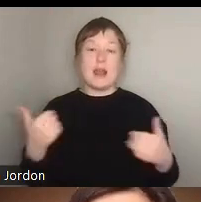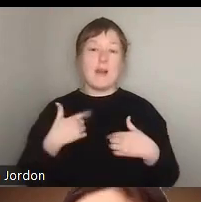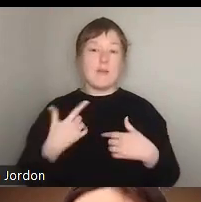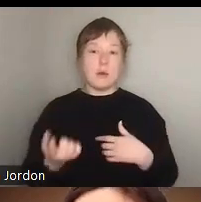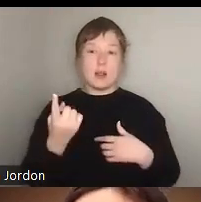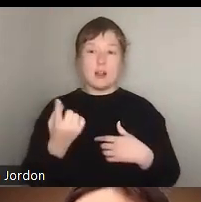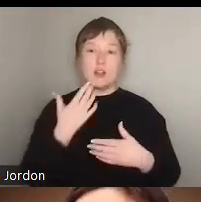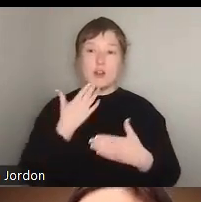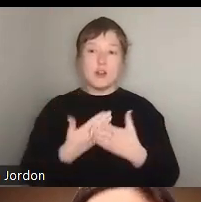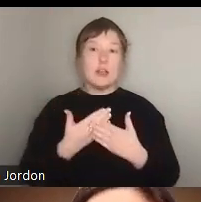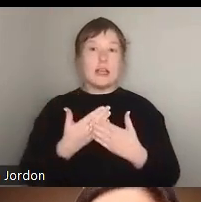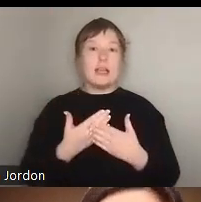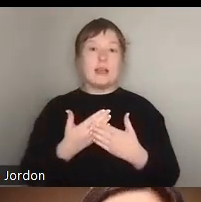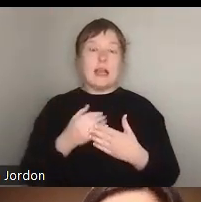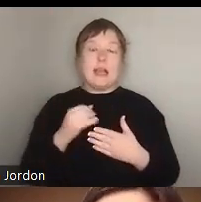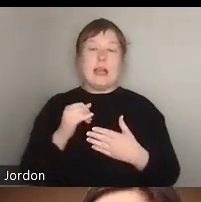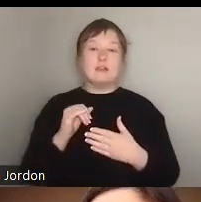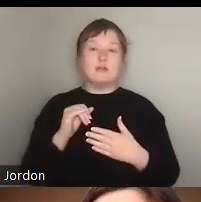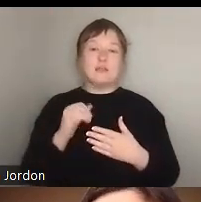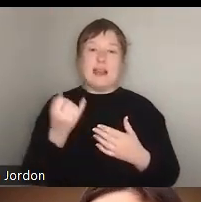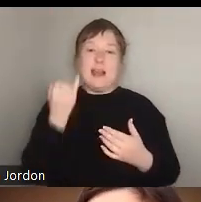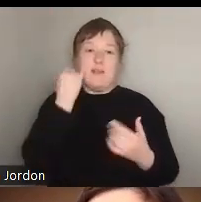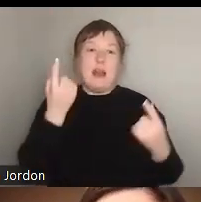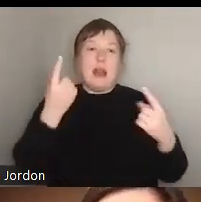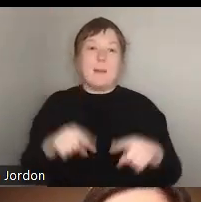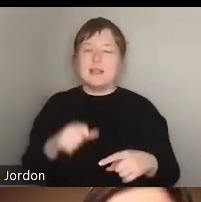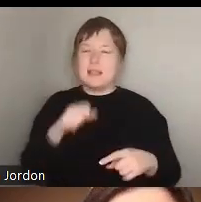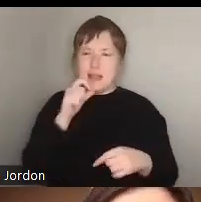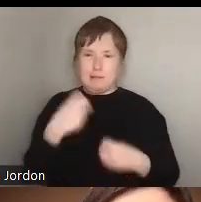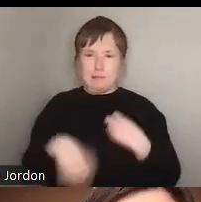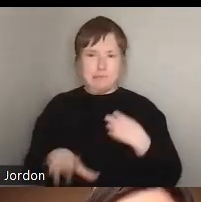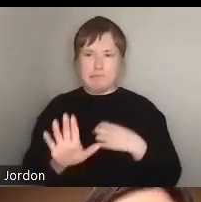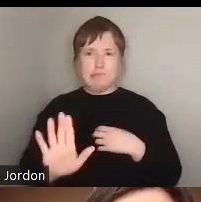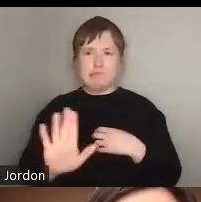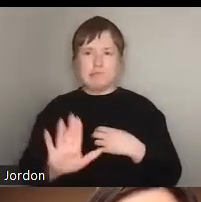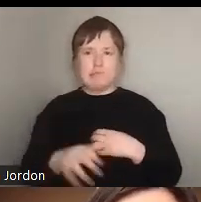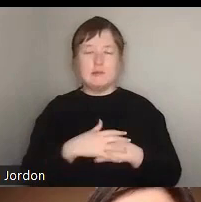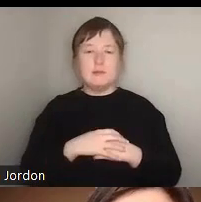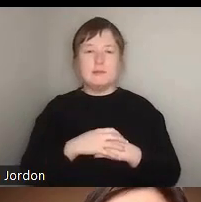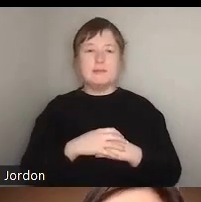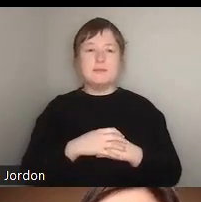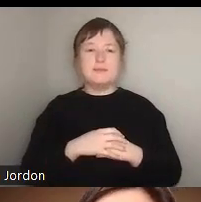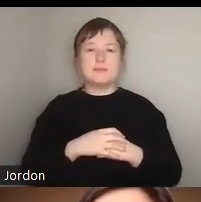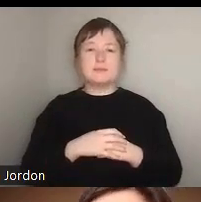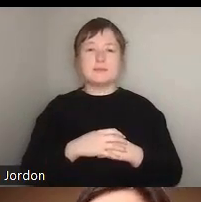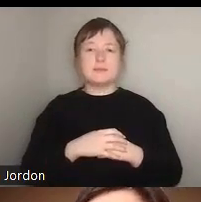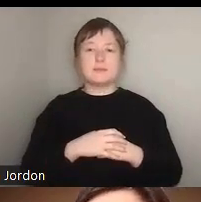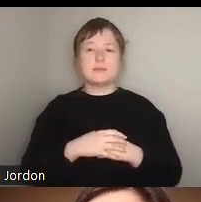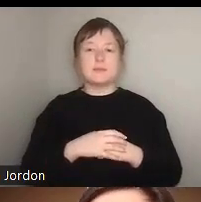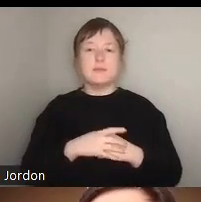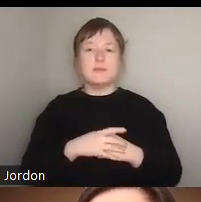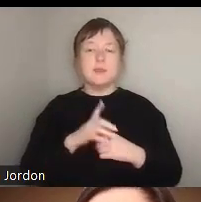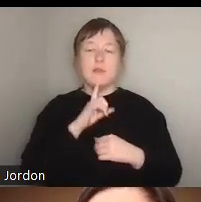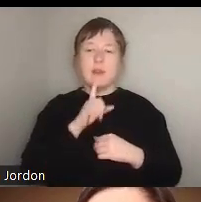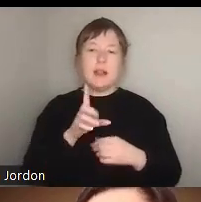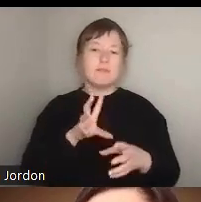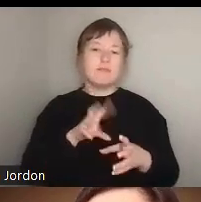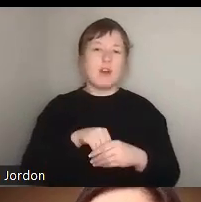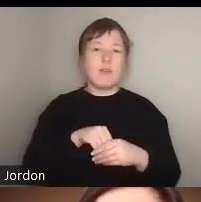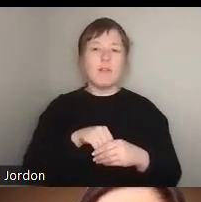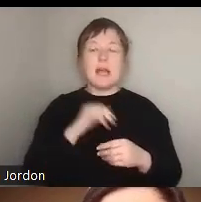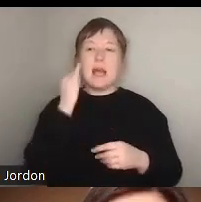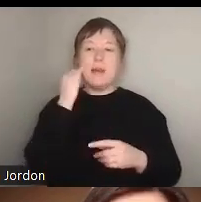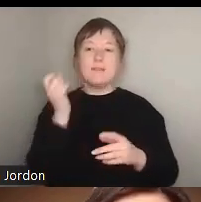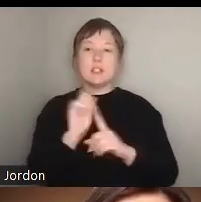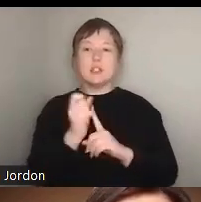have it just in case. And they're not difficult to do. And so it really does just involve, if a situation were to come